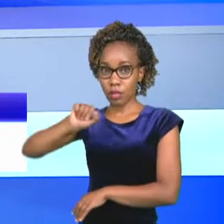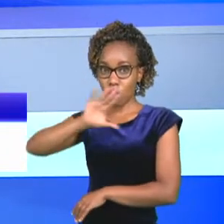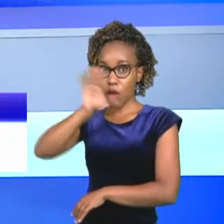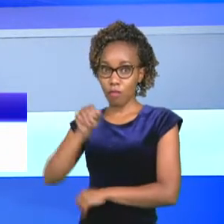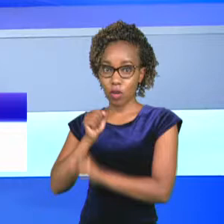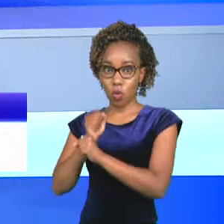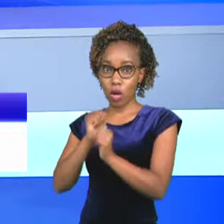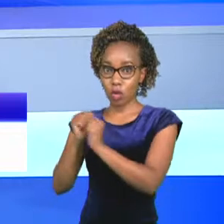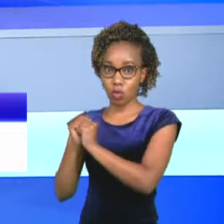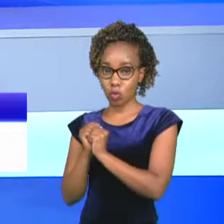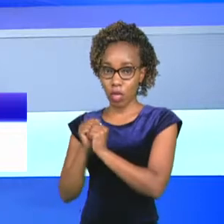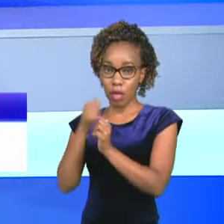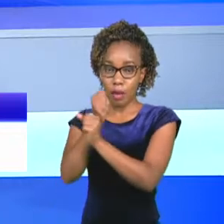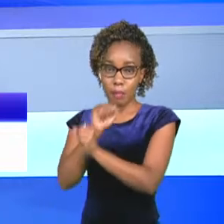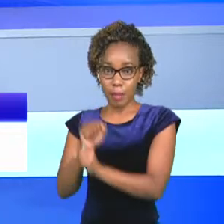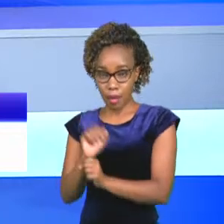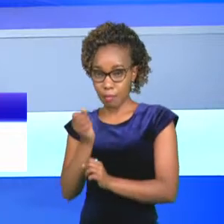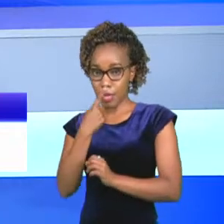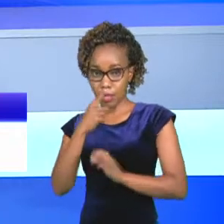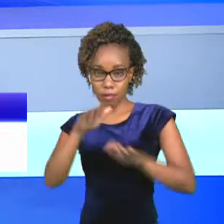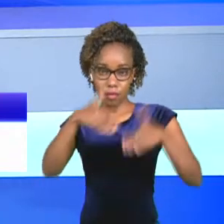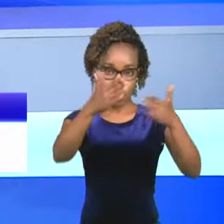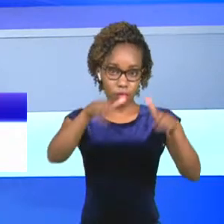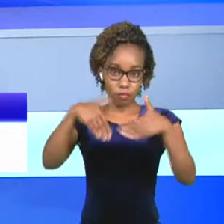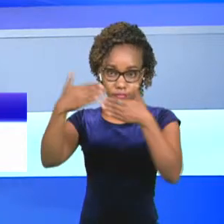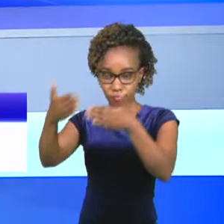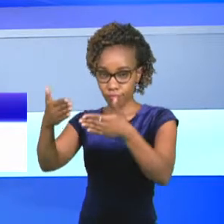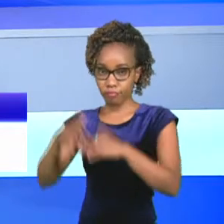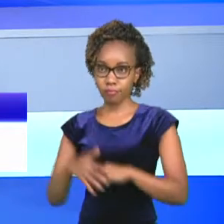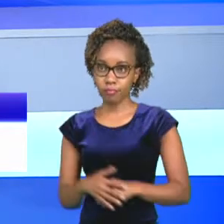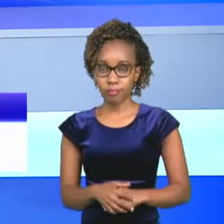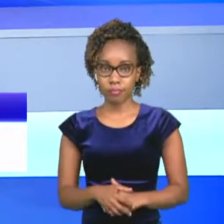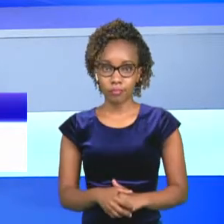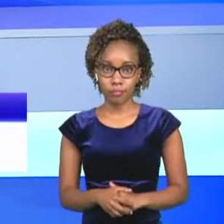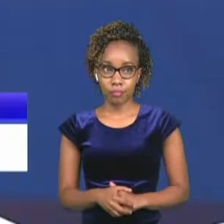unite to manufacture and distribute coronavirus vaccines produced by Russia.